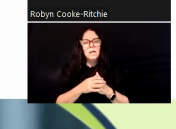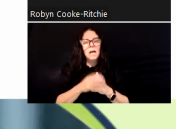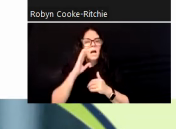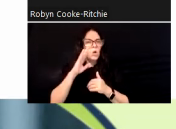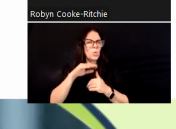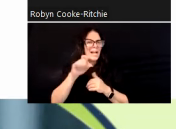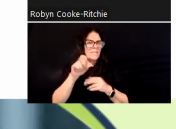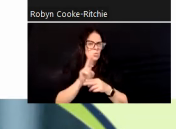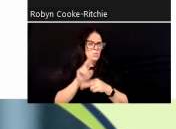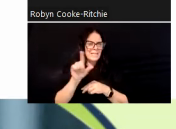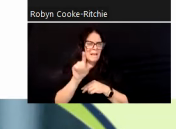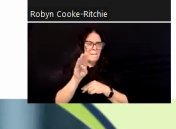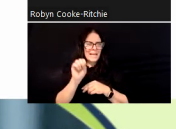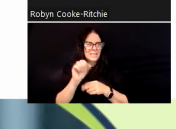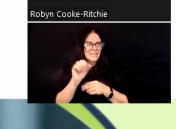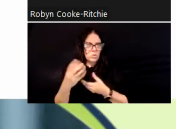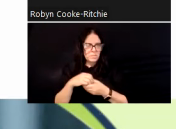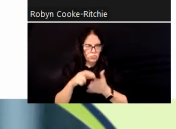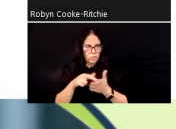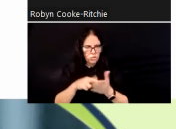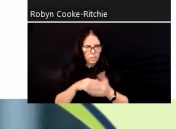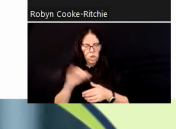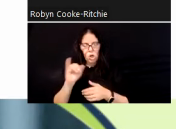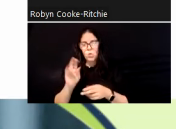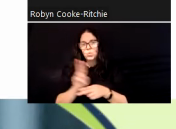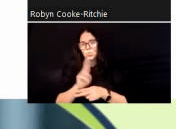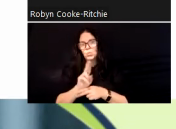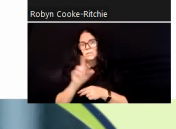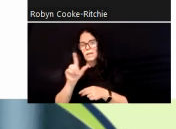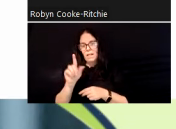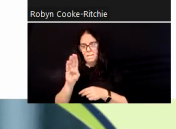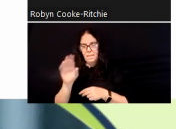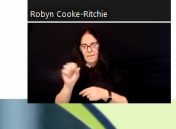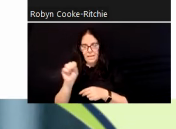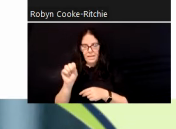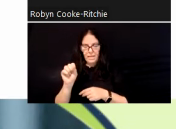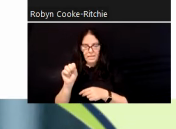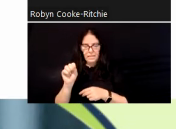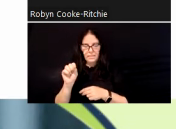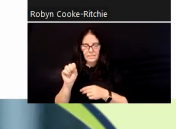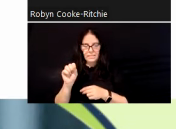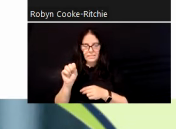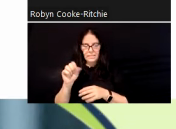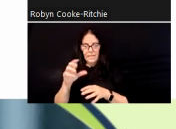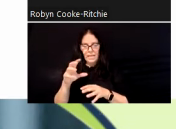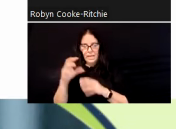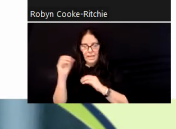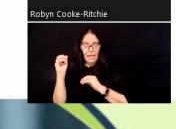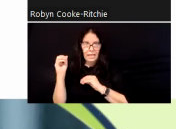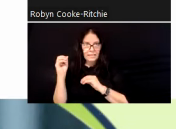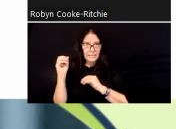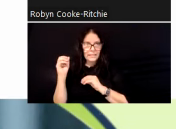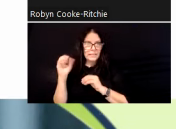registration form, and we all have to use the LBS exit and follow-up form. So currently right